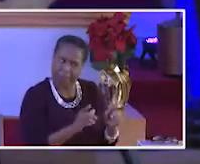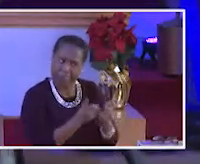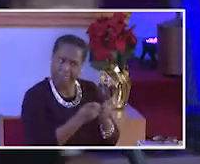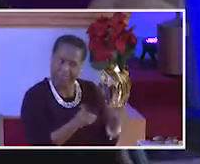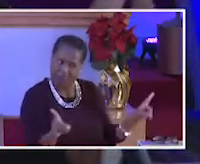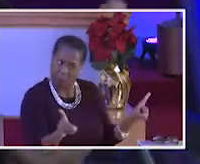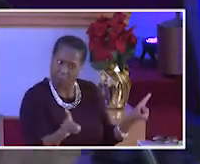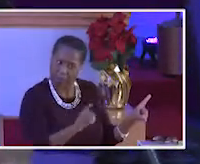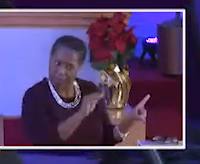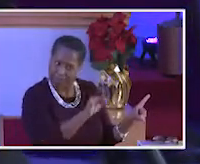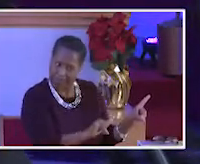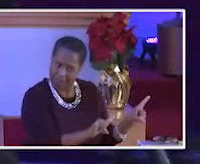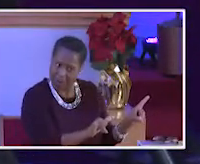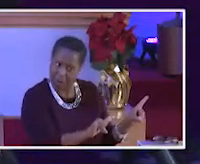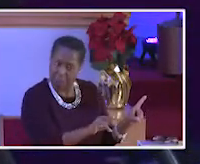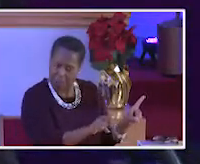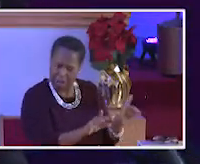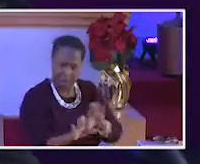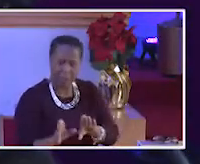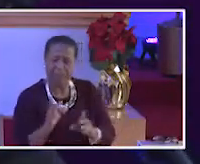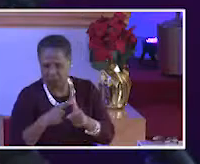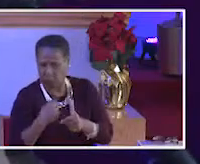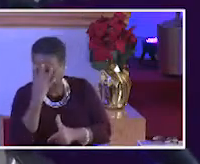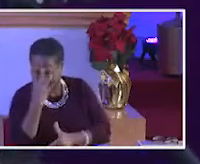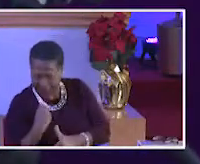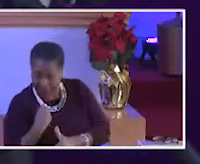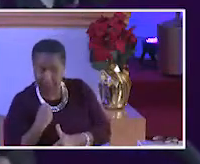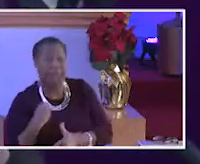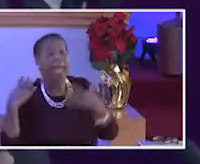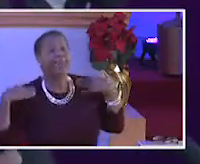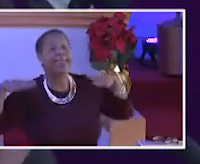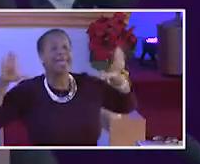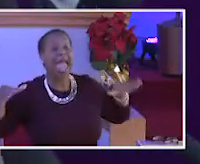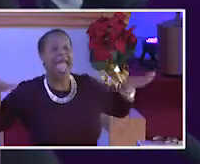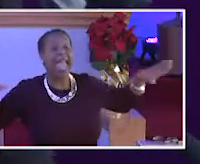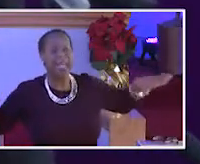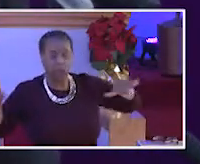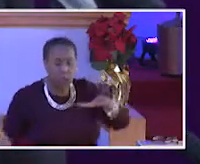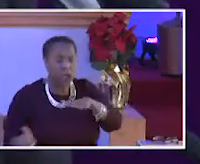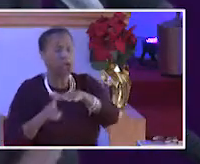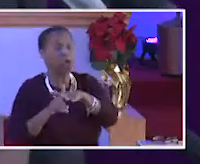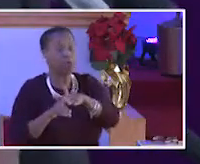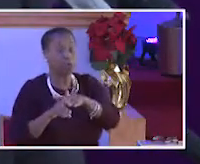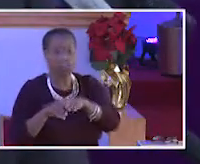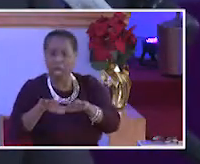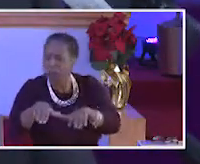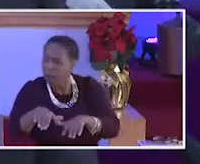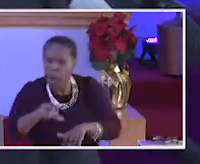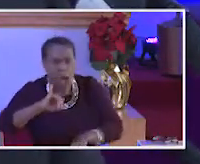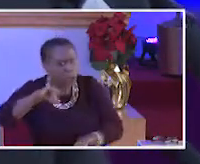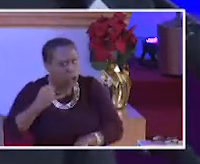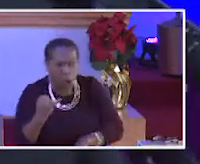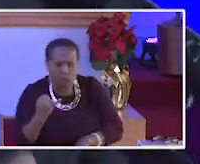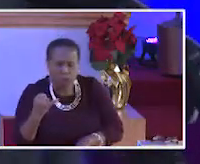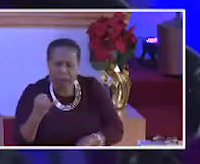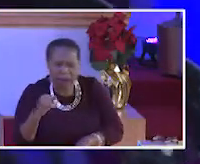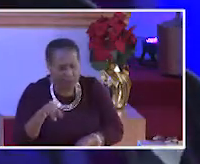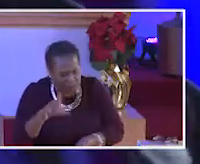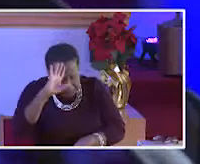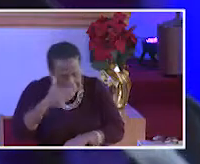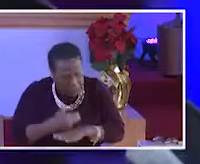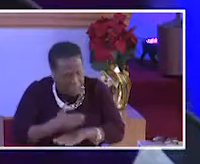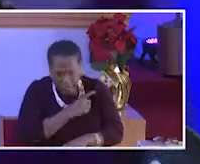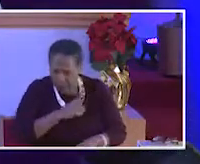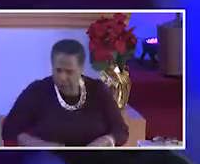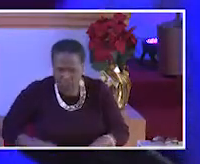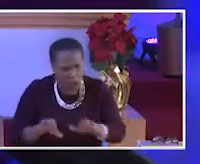an angel appeared to him and said to him, "Joseph, son of David, do not